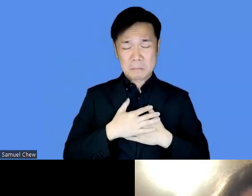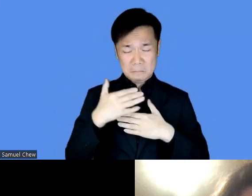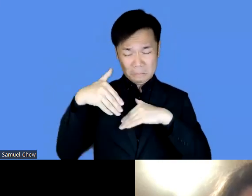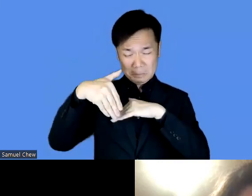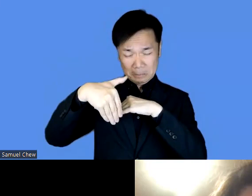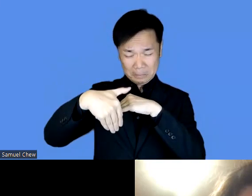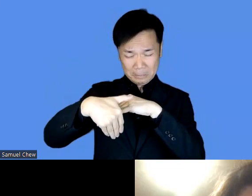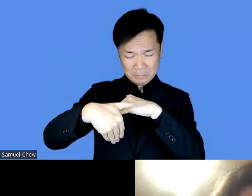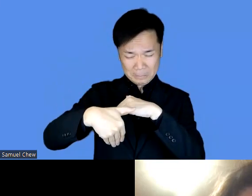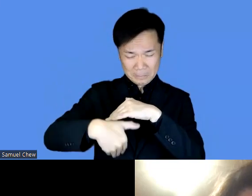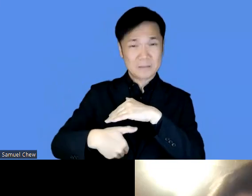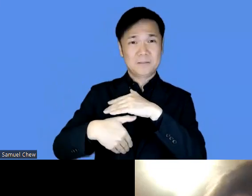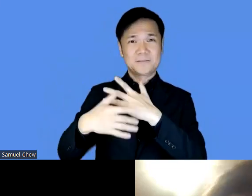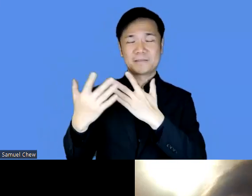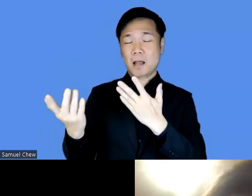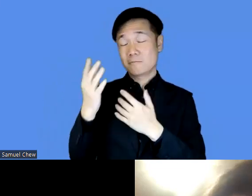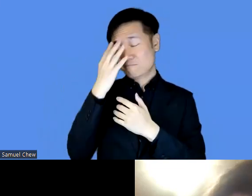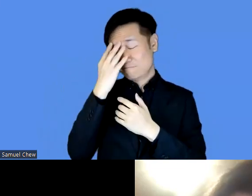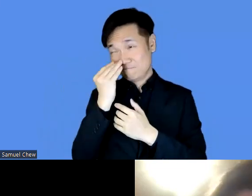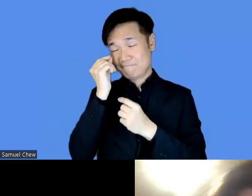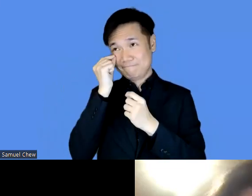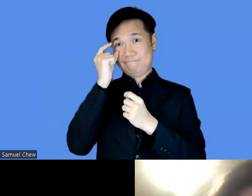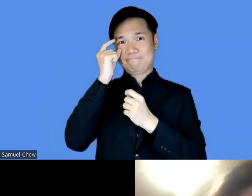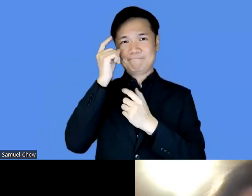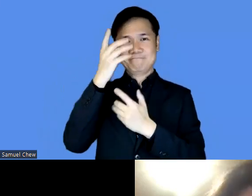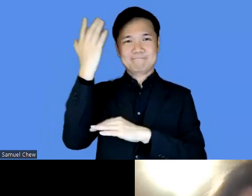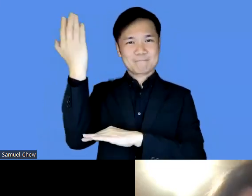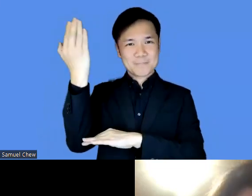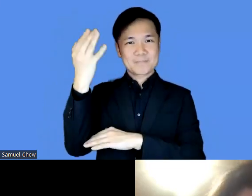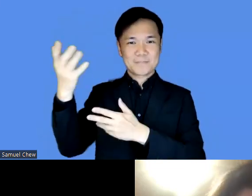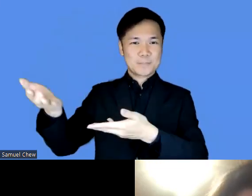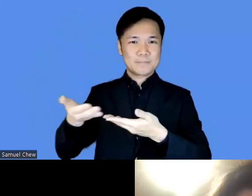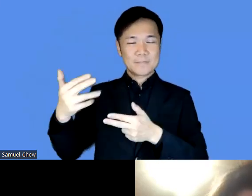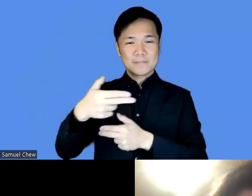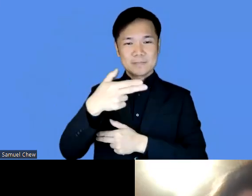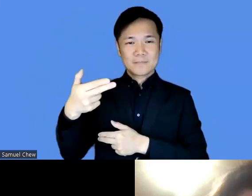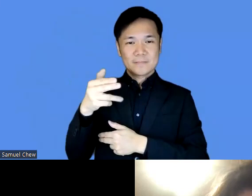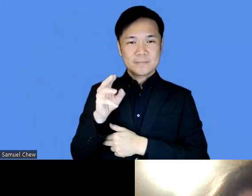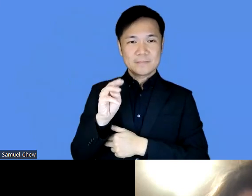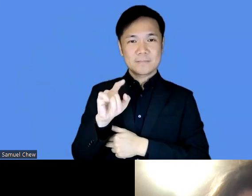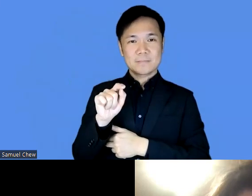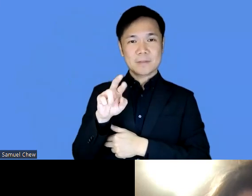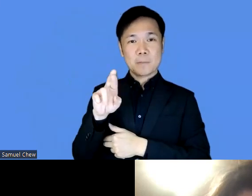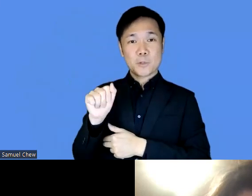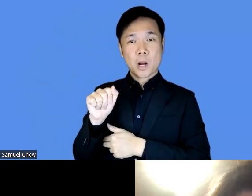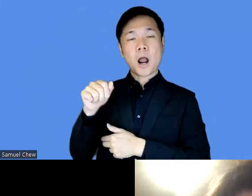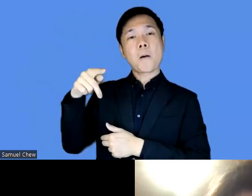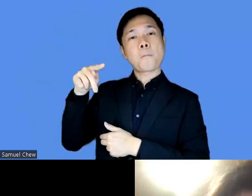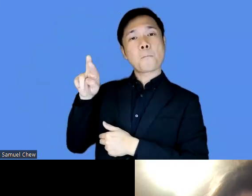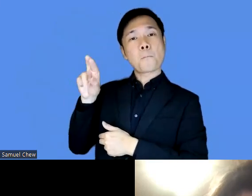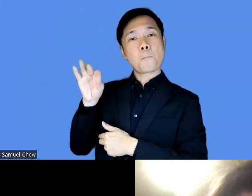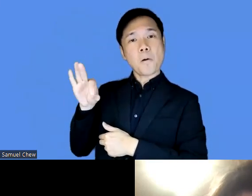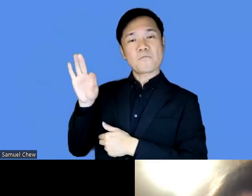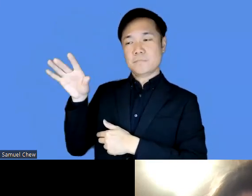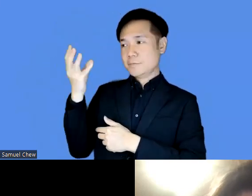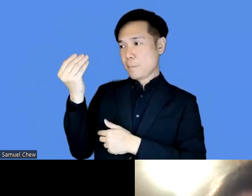and available to join the webinar. Professor Mitra is a professor of economics and director